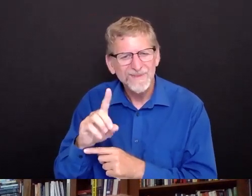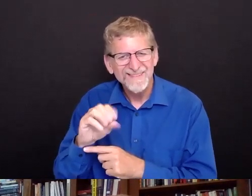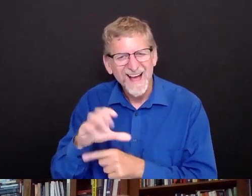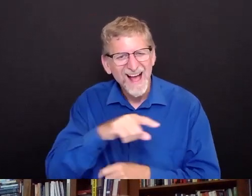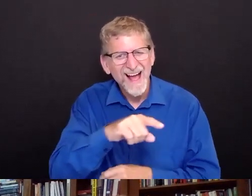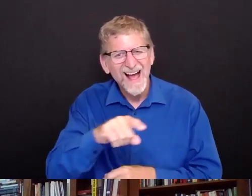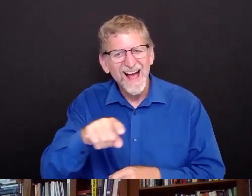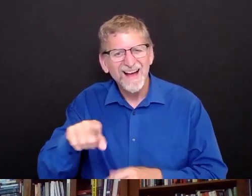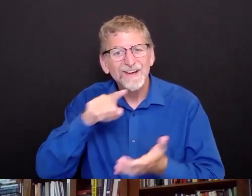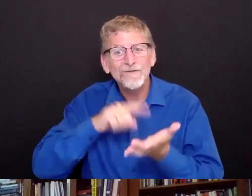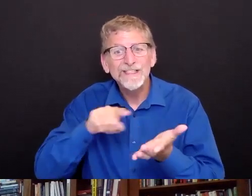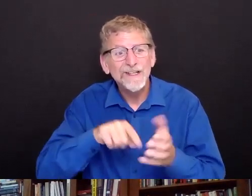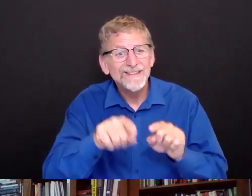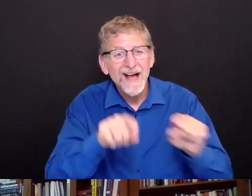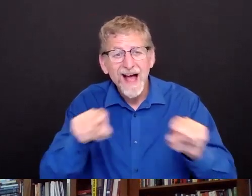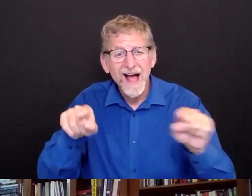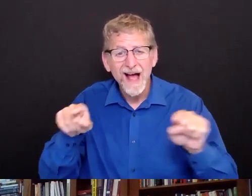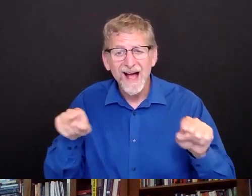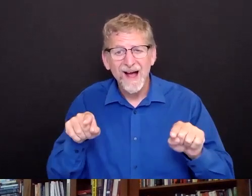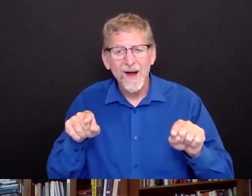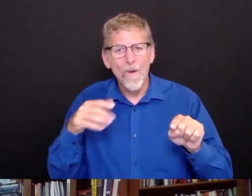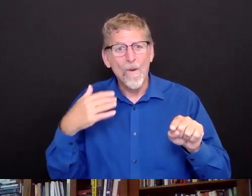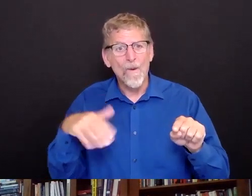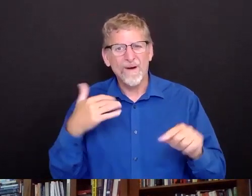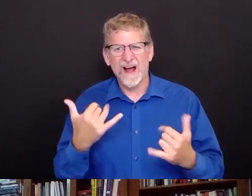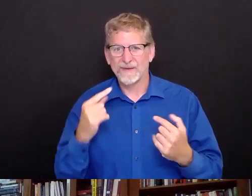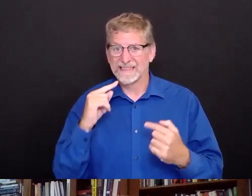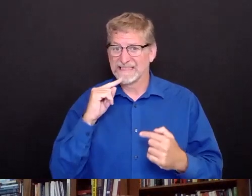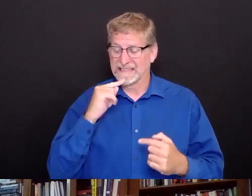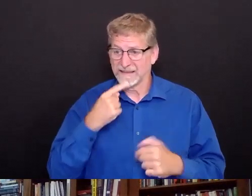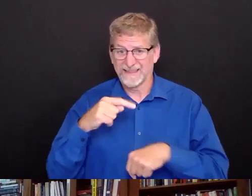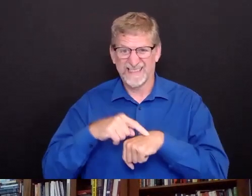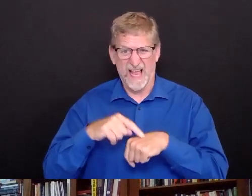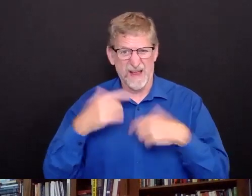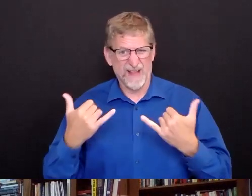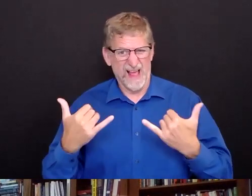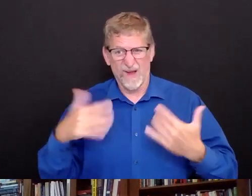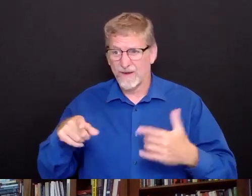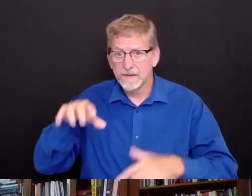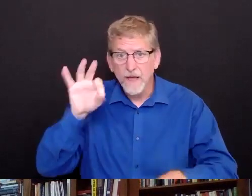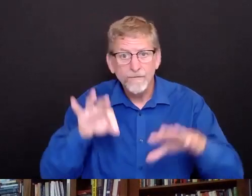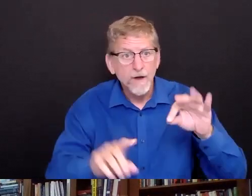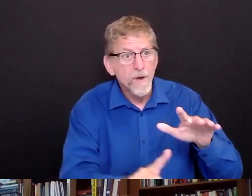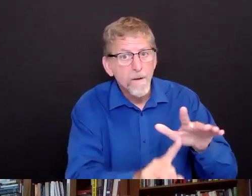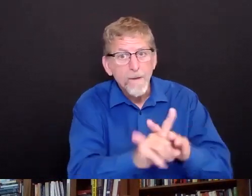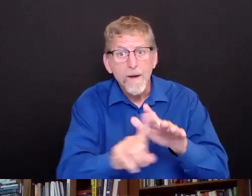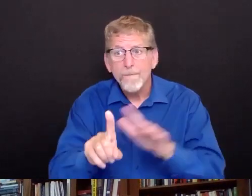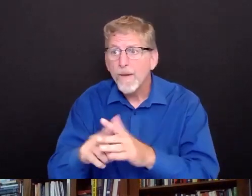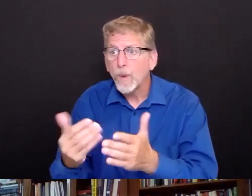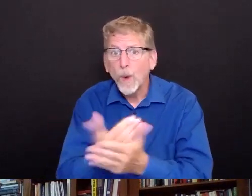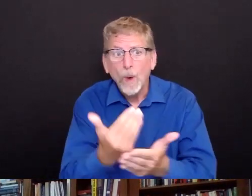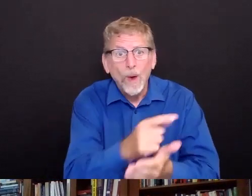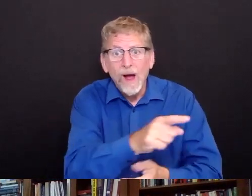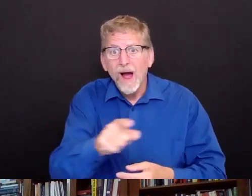moment where so many discoveries are happening and applications are happening. Admittedly, slowed down a bit this year because